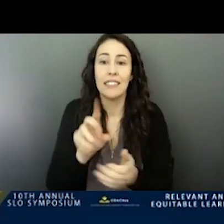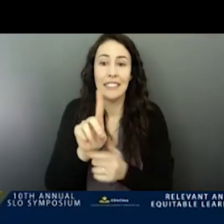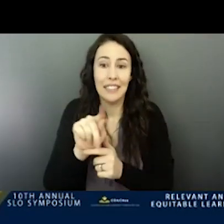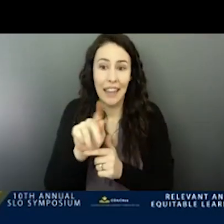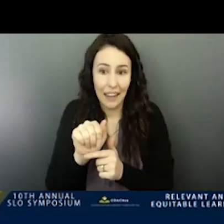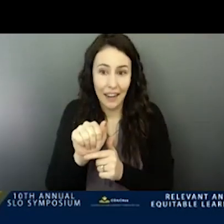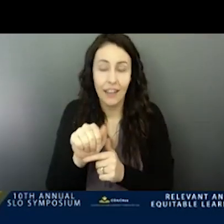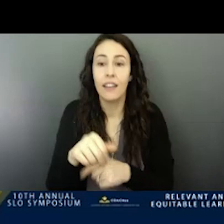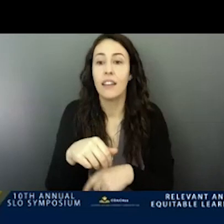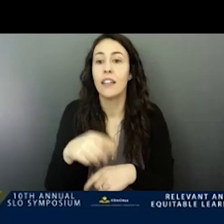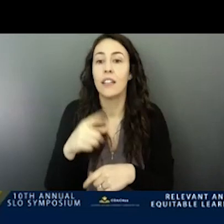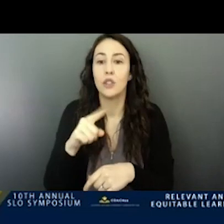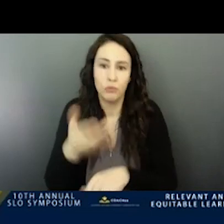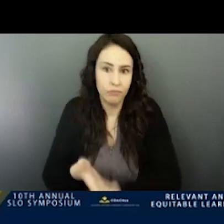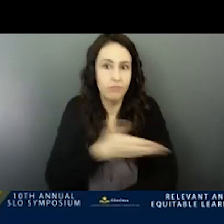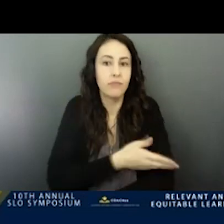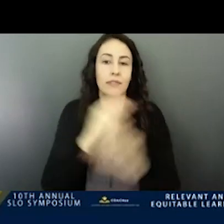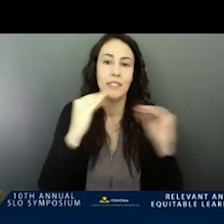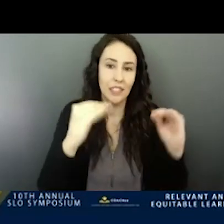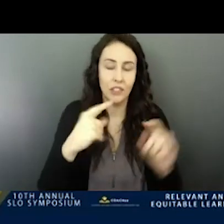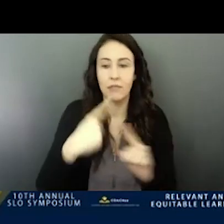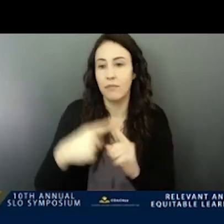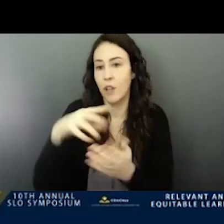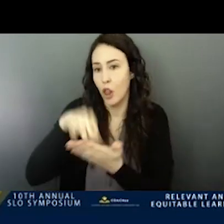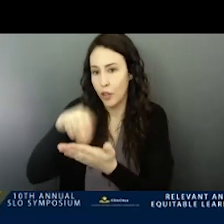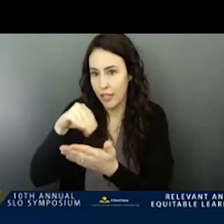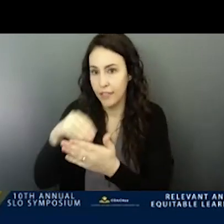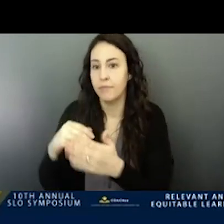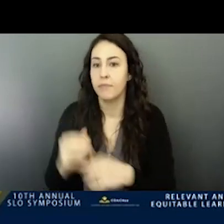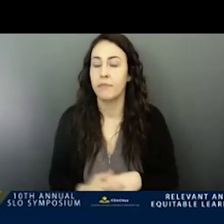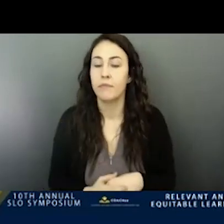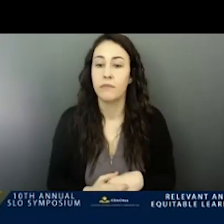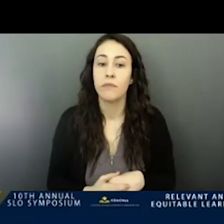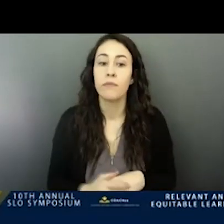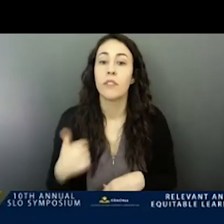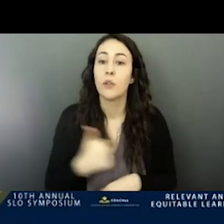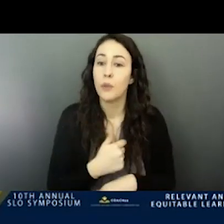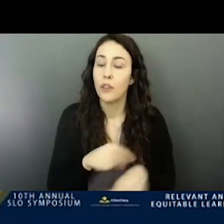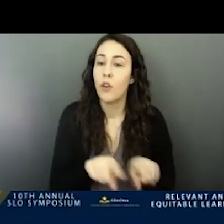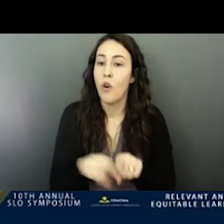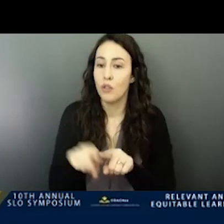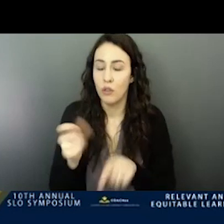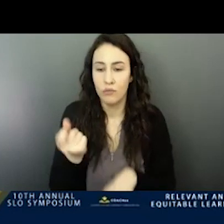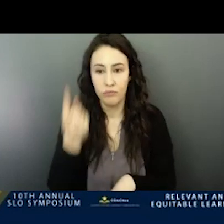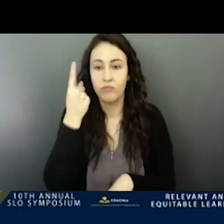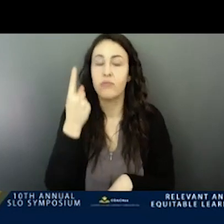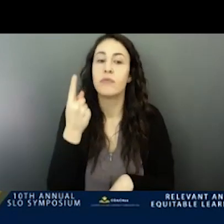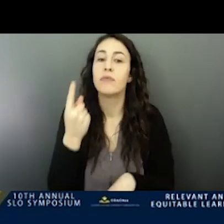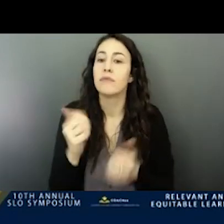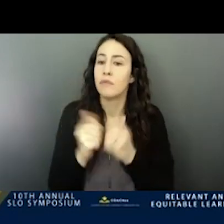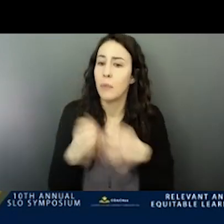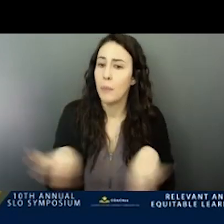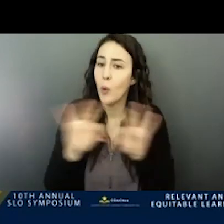improve teaching and learning. We have also come to understand the importance of engaging students in their